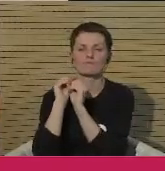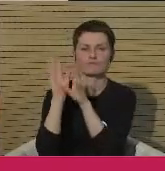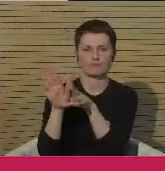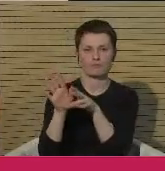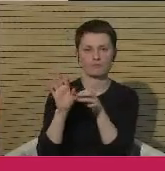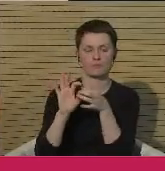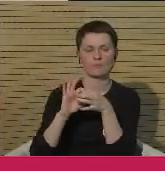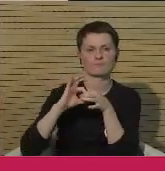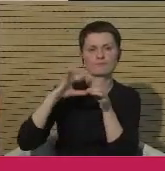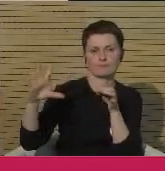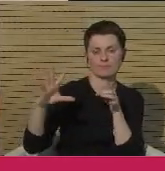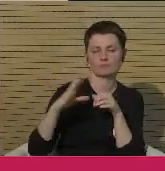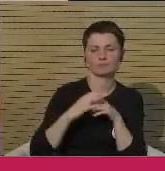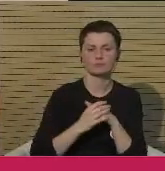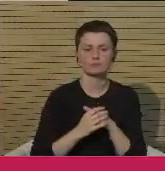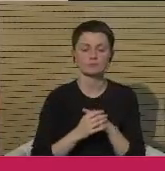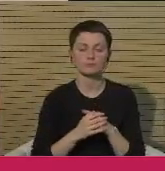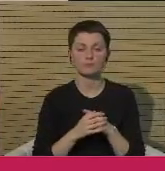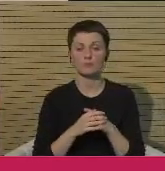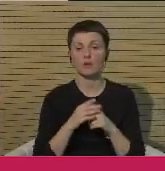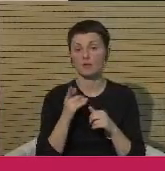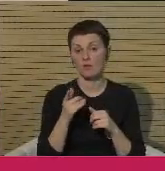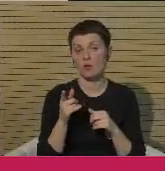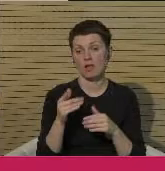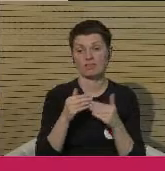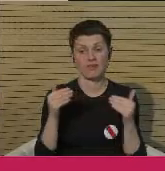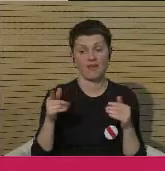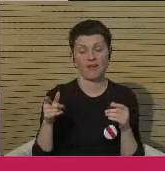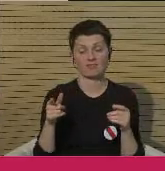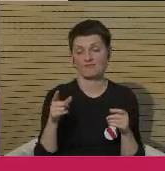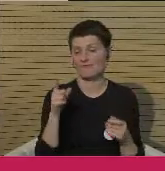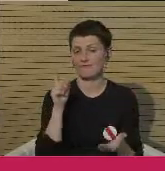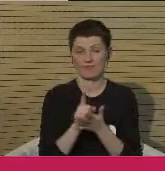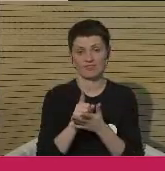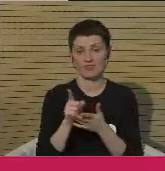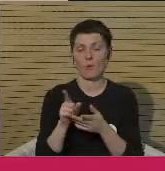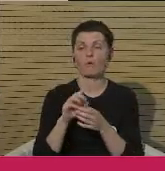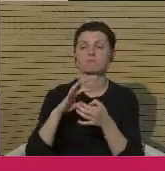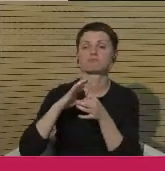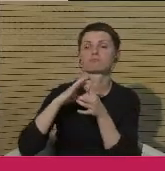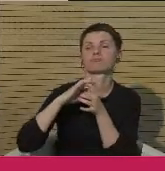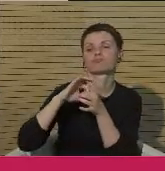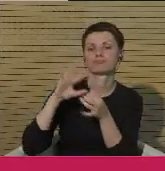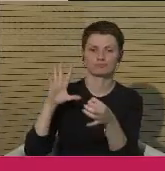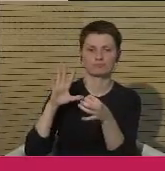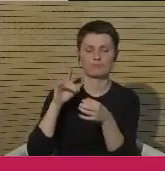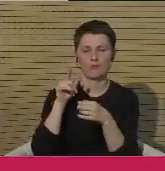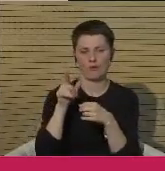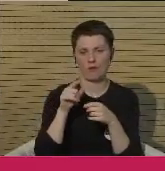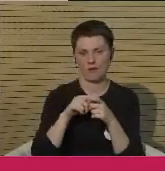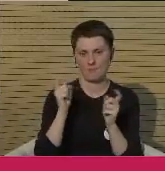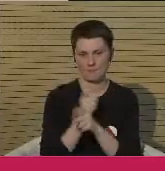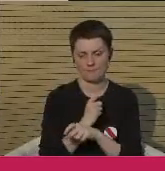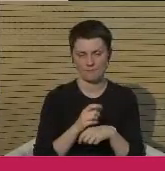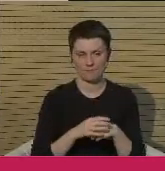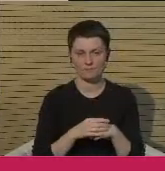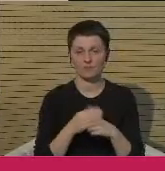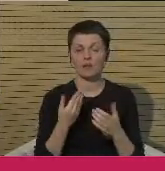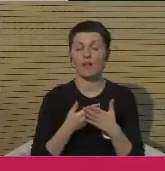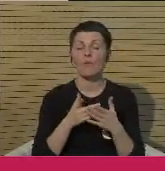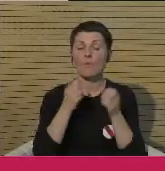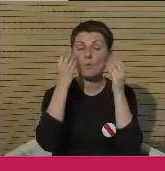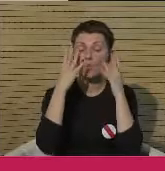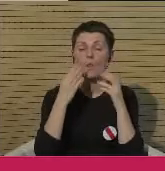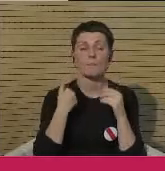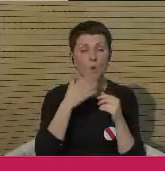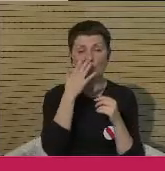level dependence. So that move was definitely a winning move for the theater, and